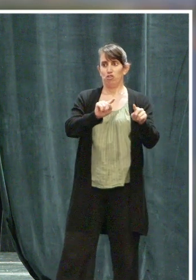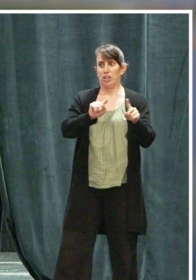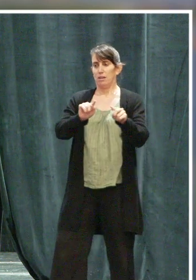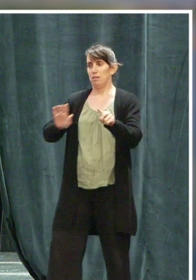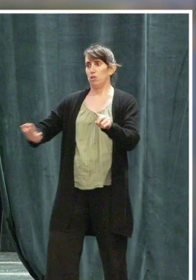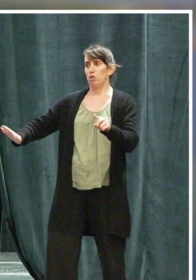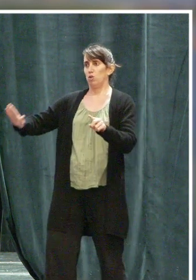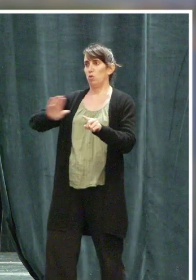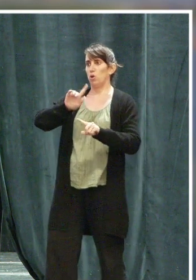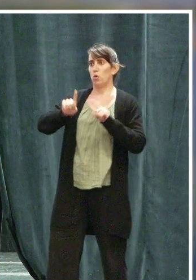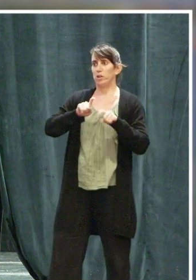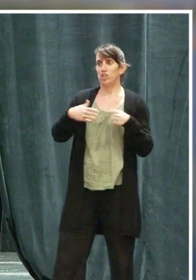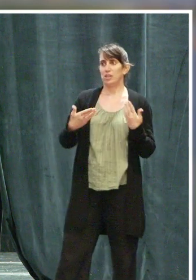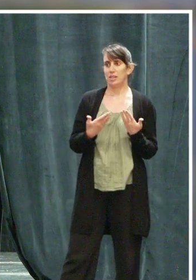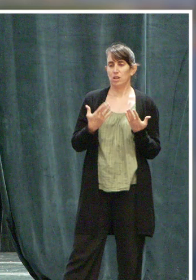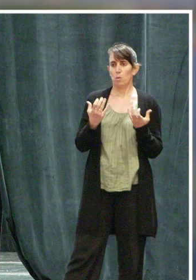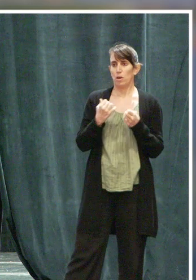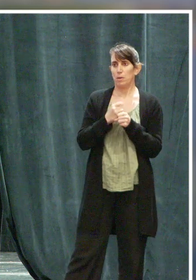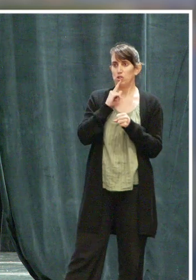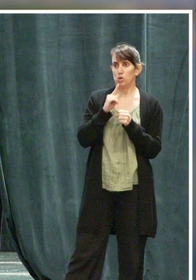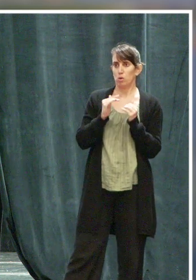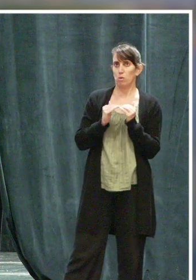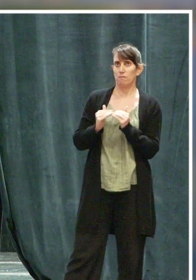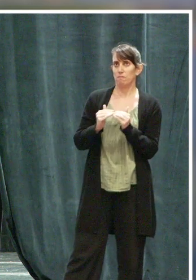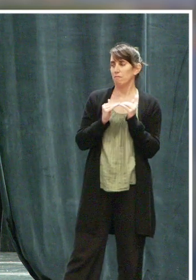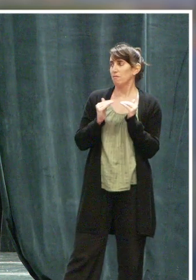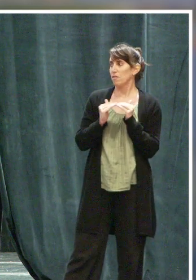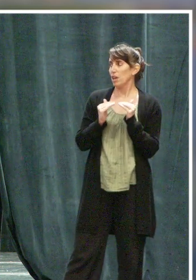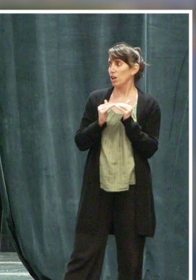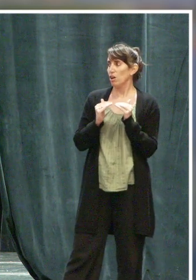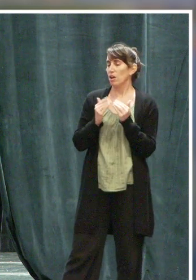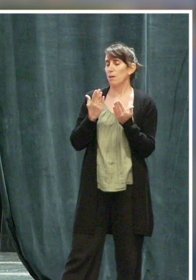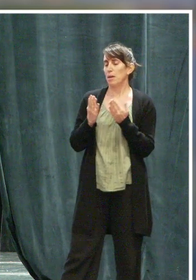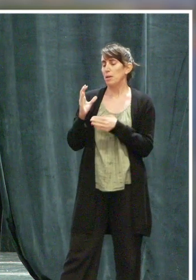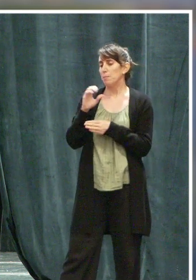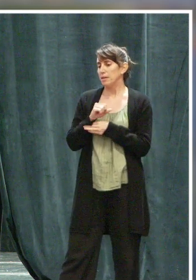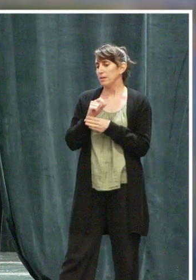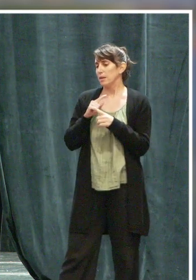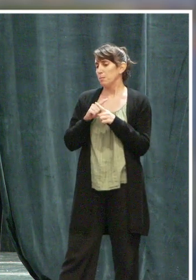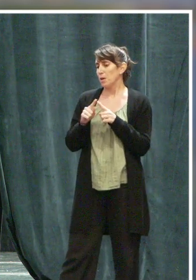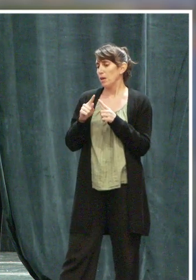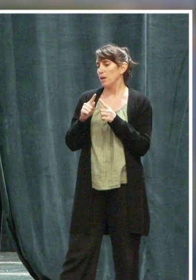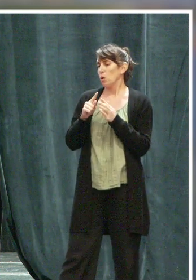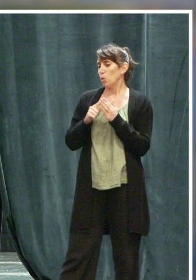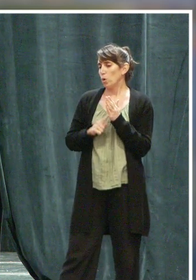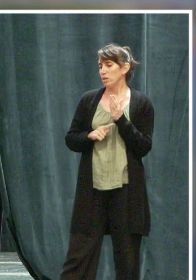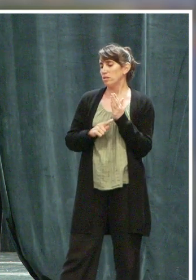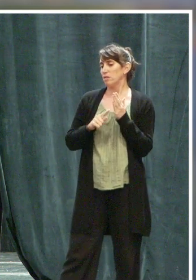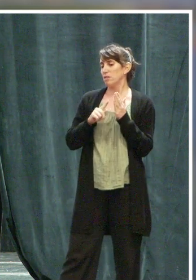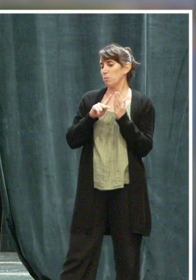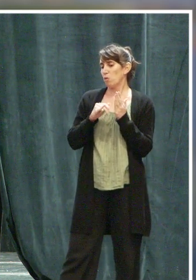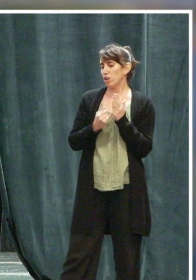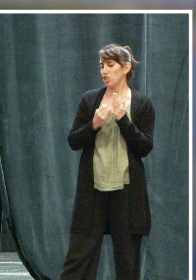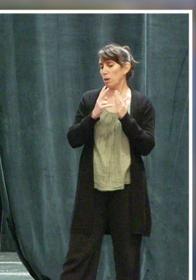make sure that we're equitable about it. I may have missed it, but what is the project's projected start time